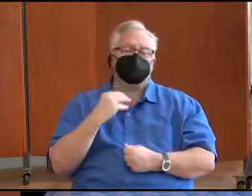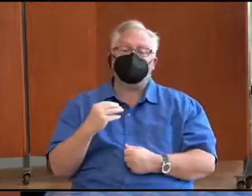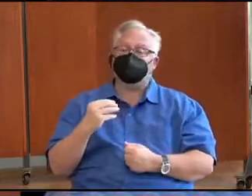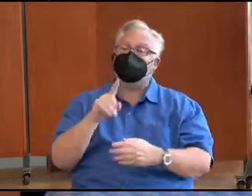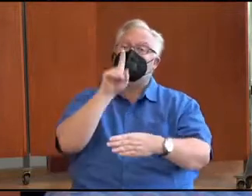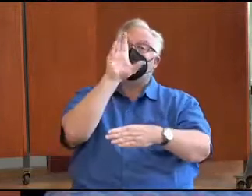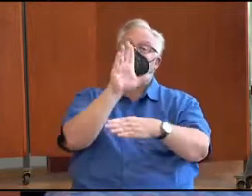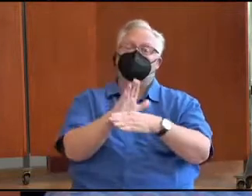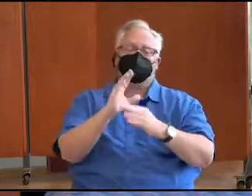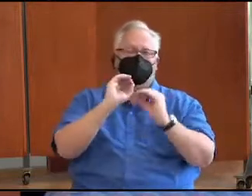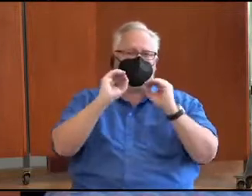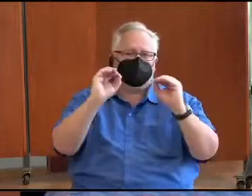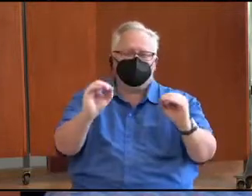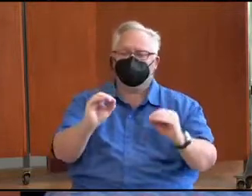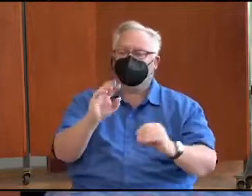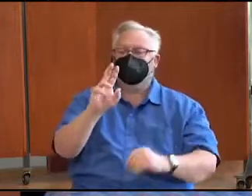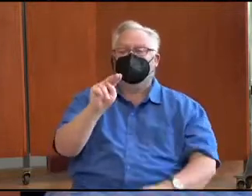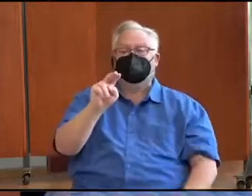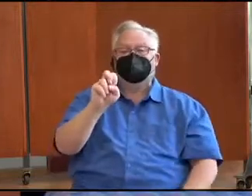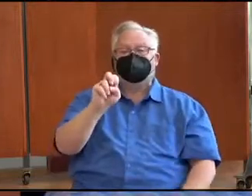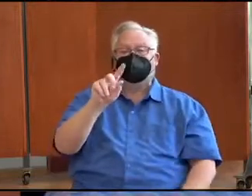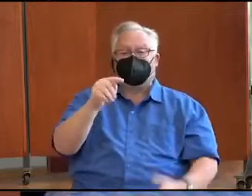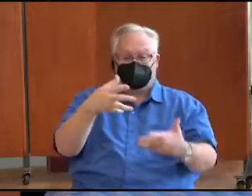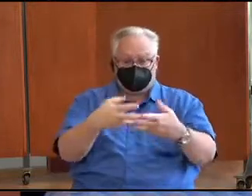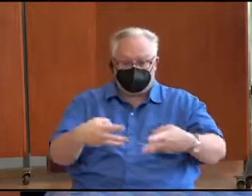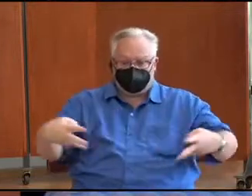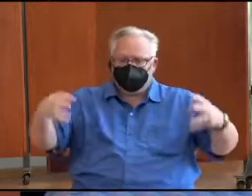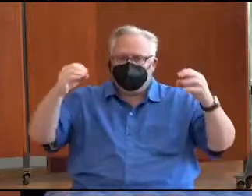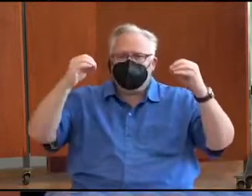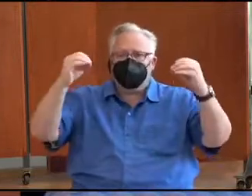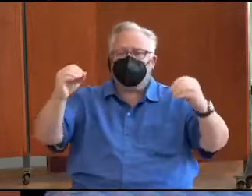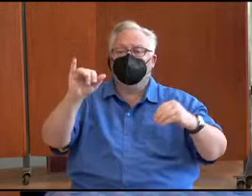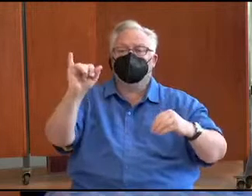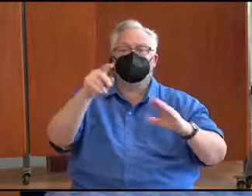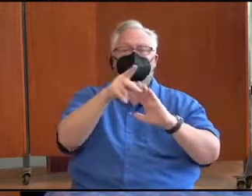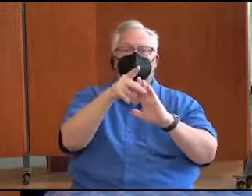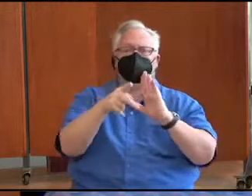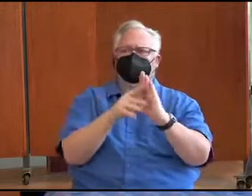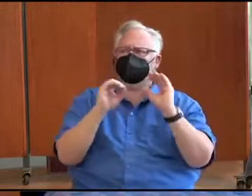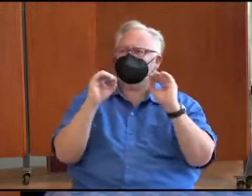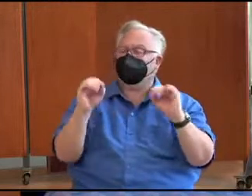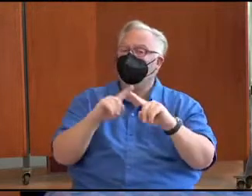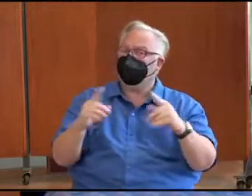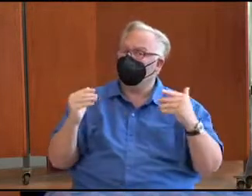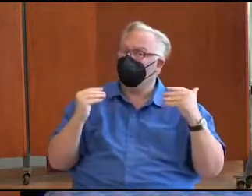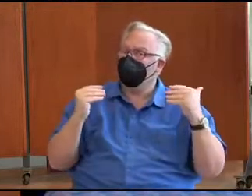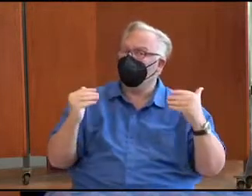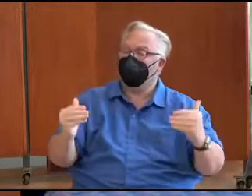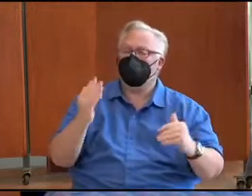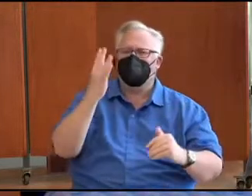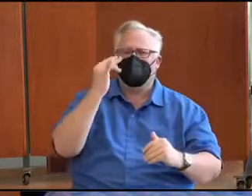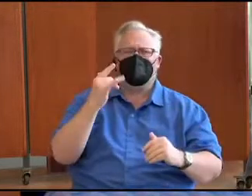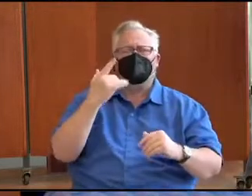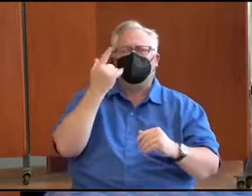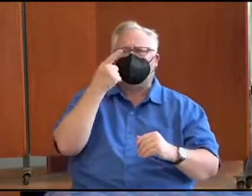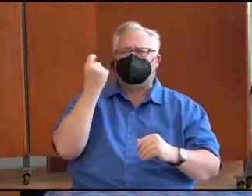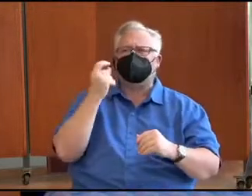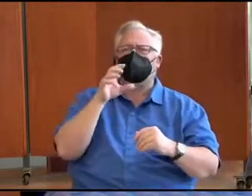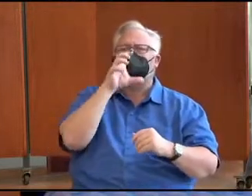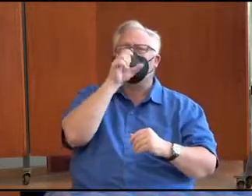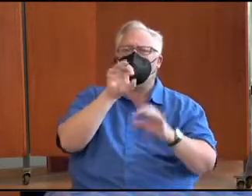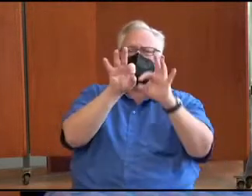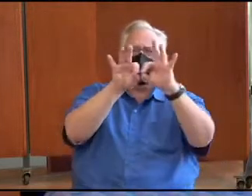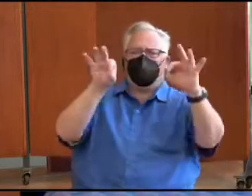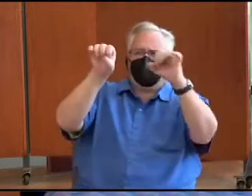no insurance policy, but you do it anyway because somehow to keep holding on to that old bar is